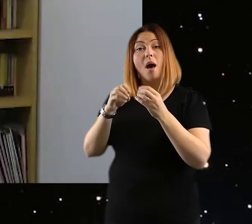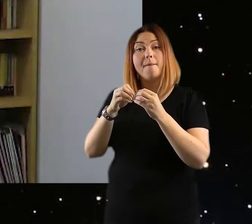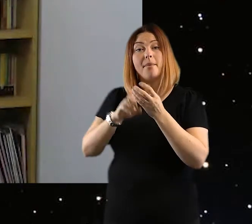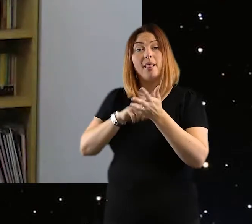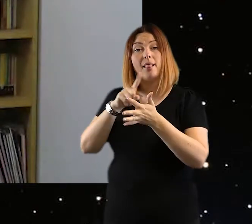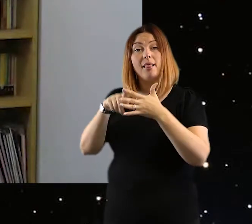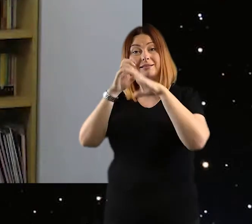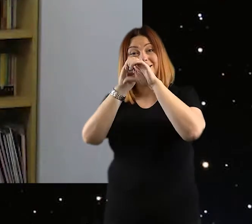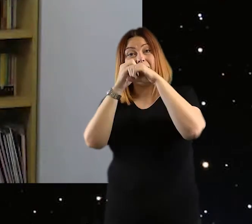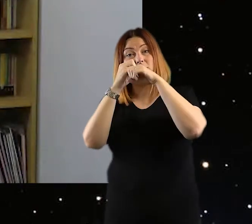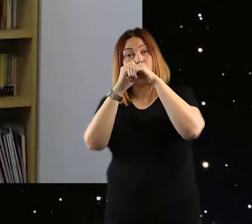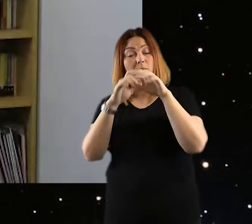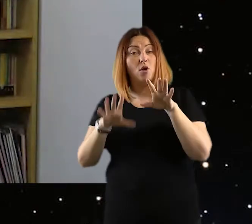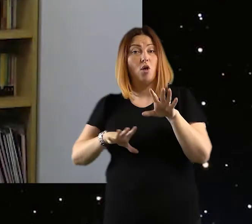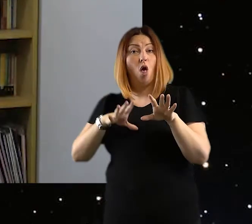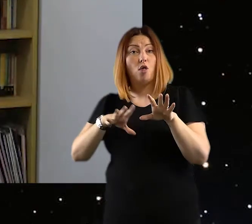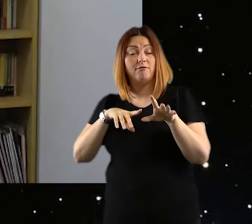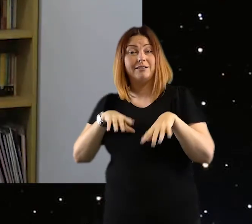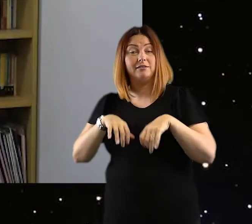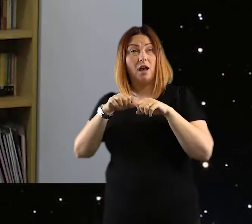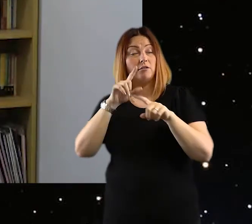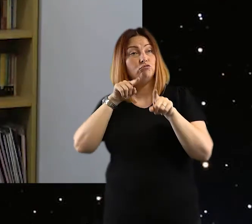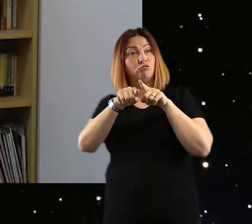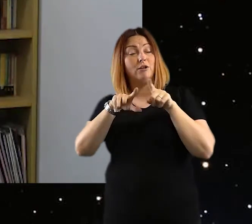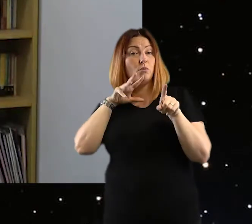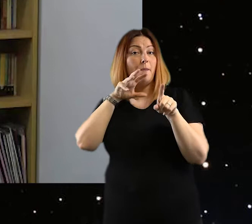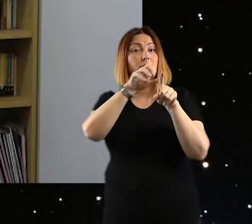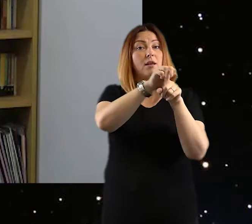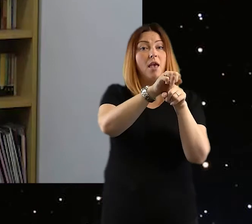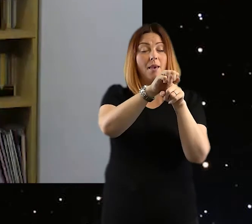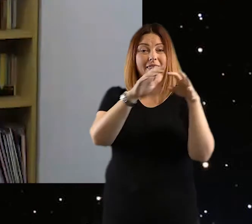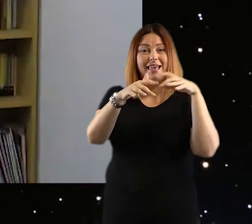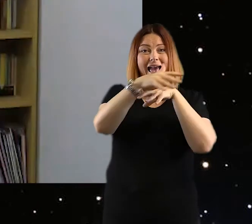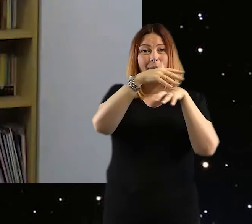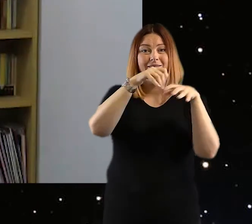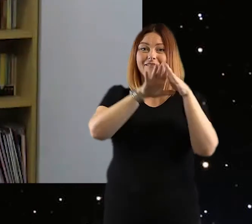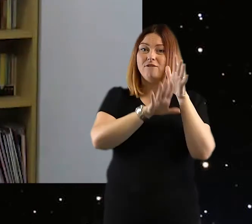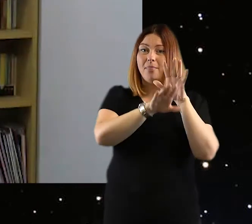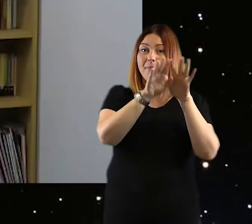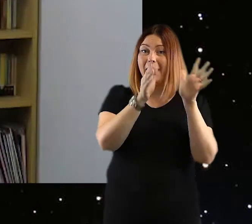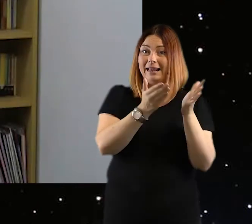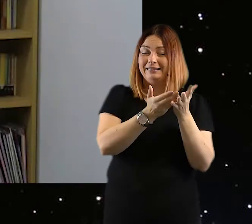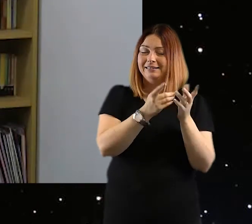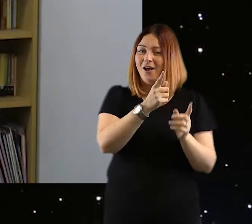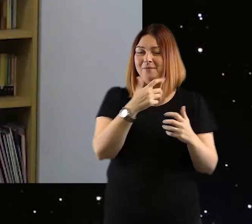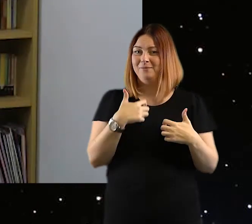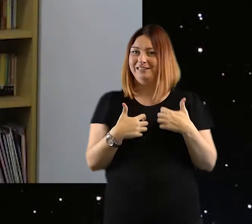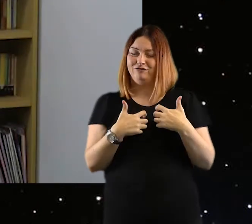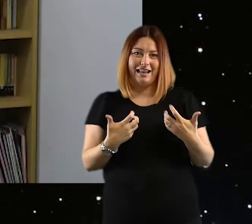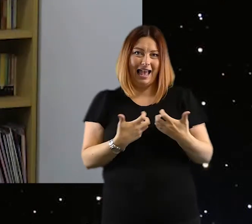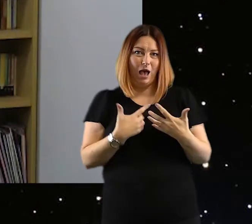So the Hubble Telescope is already engaged in a campaign of trying to observe the atmospheres of these